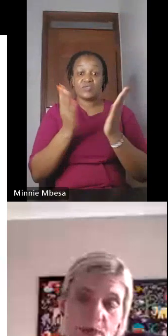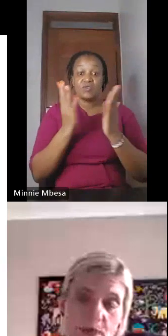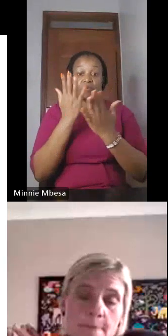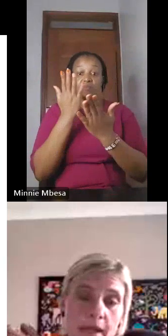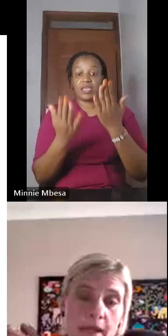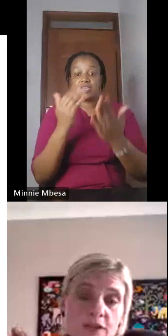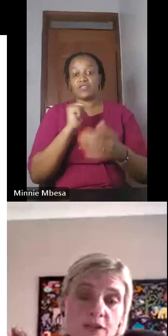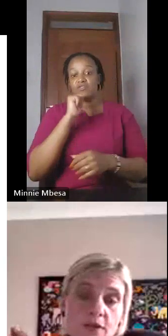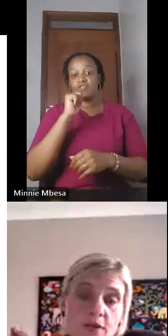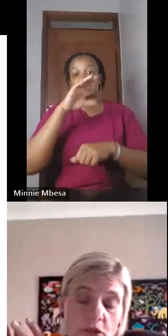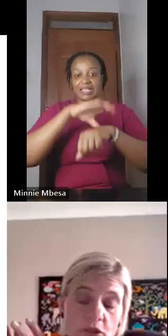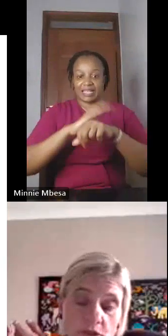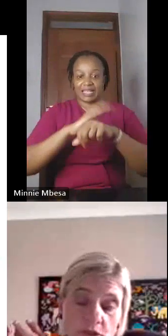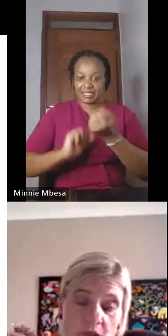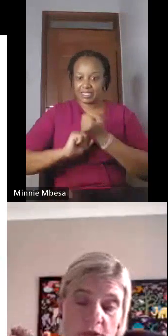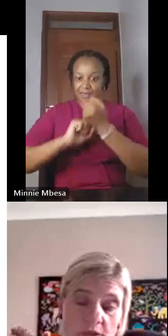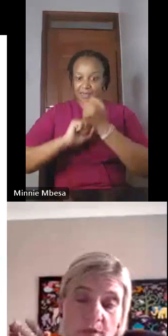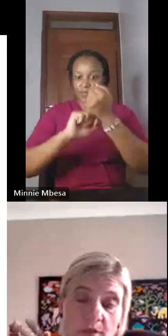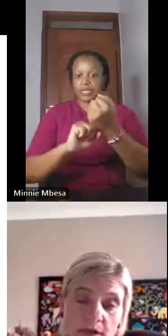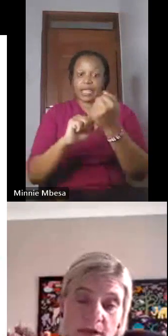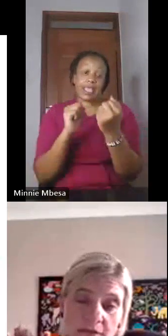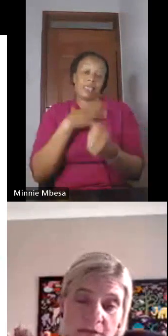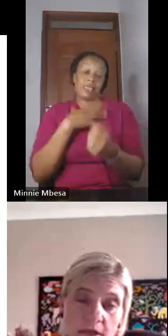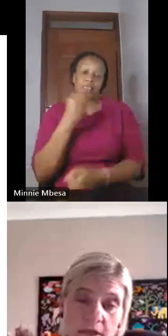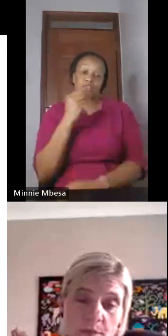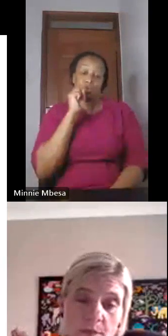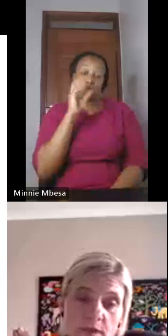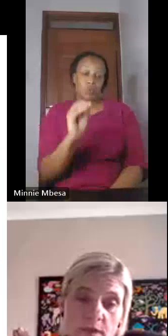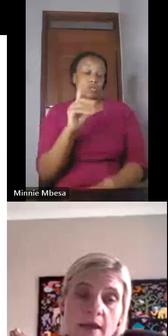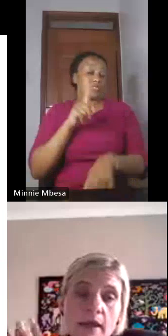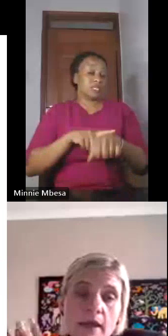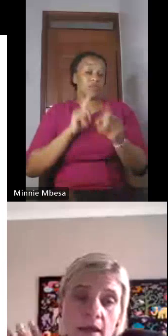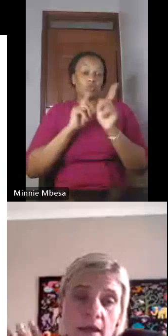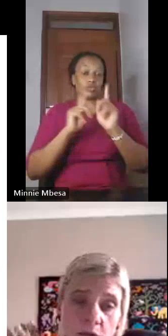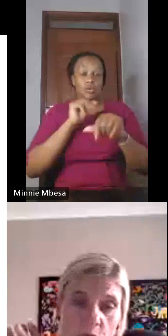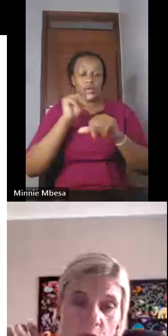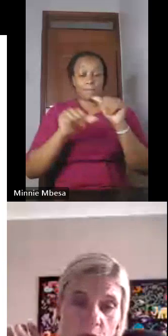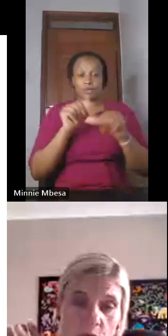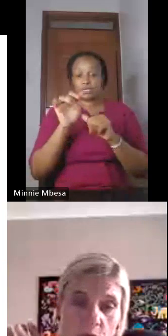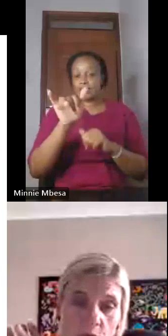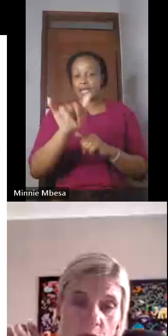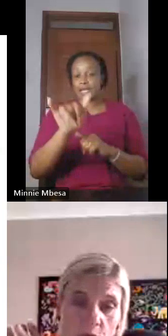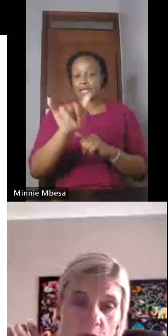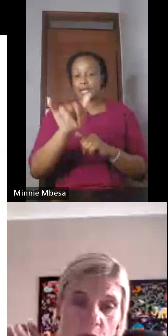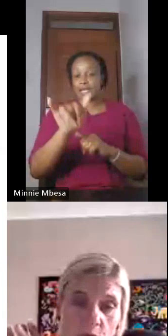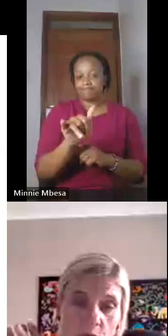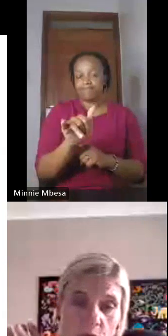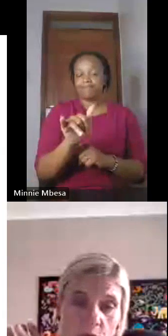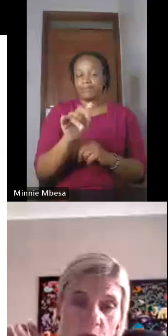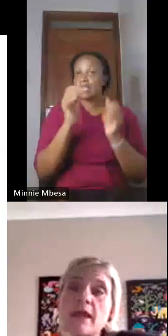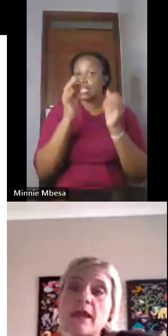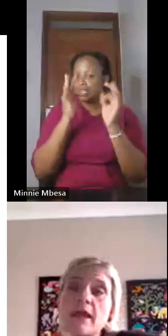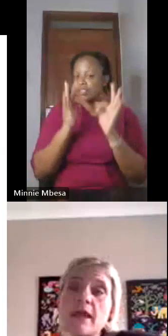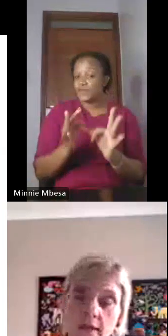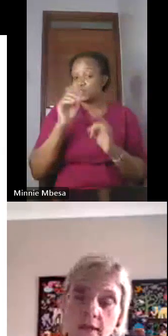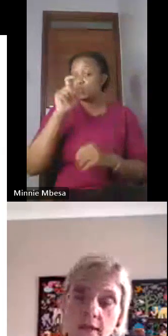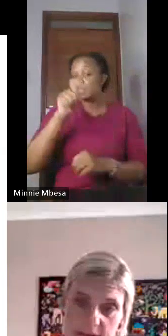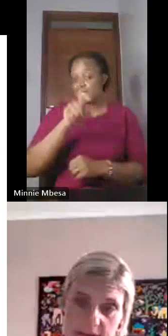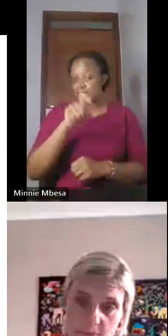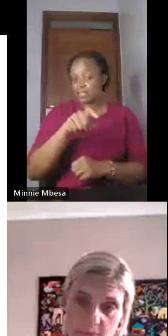support. And so, when we talk about that referee report, if you wanted to get a referee report from